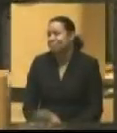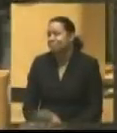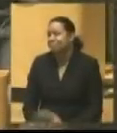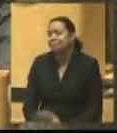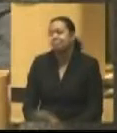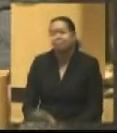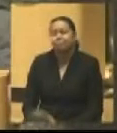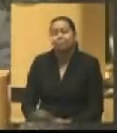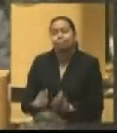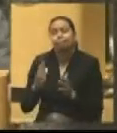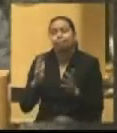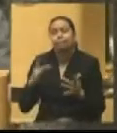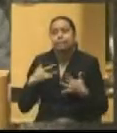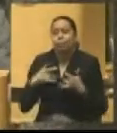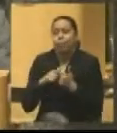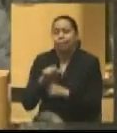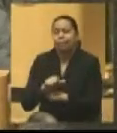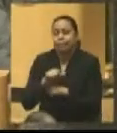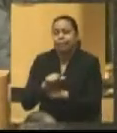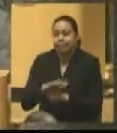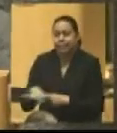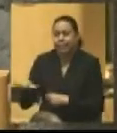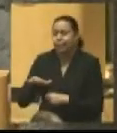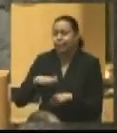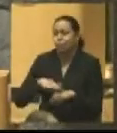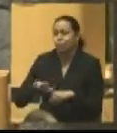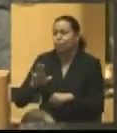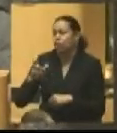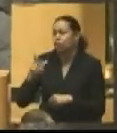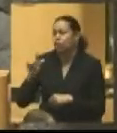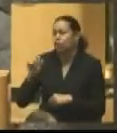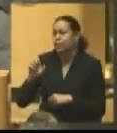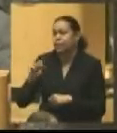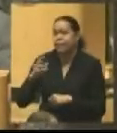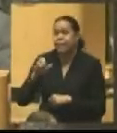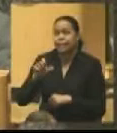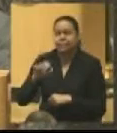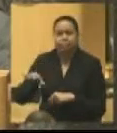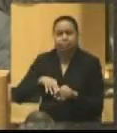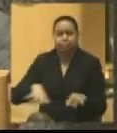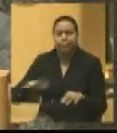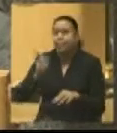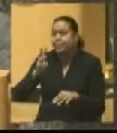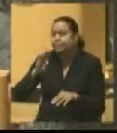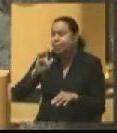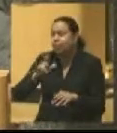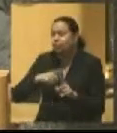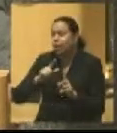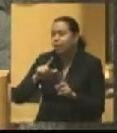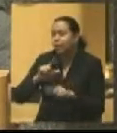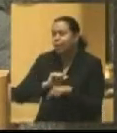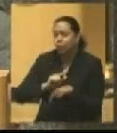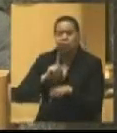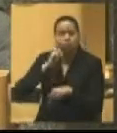There was great excitement among the slaves on Charles Hayes's plantation, 16 miles from Louisville, when they heard the news that Abraham Lincoln